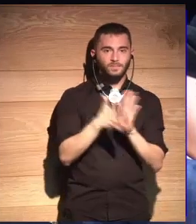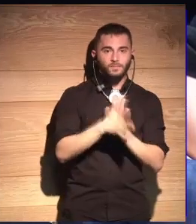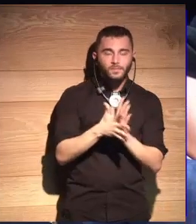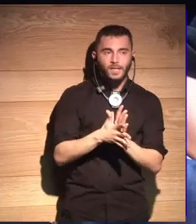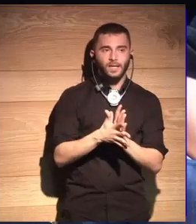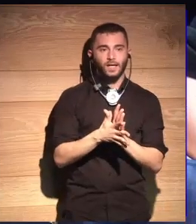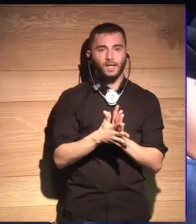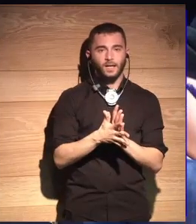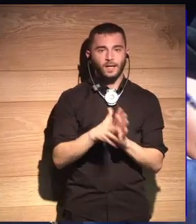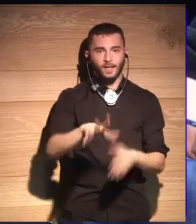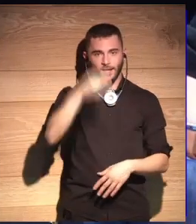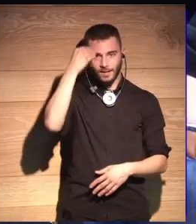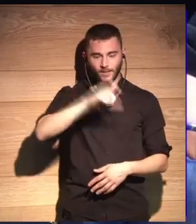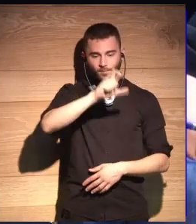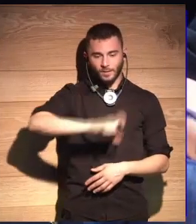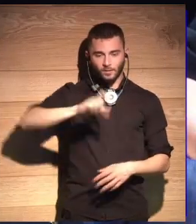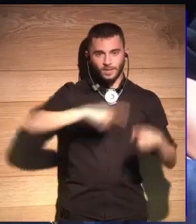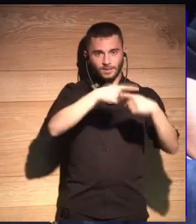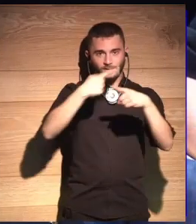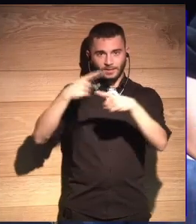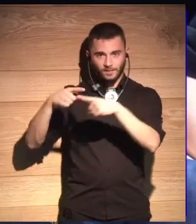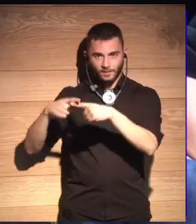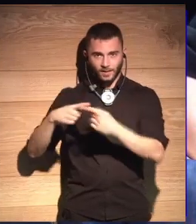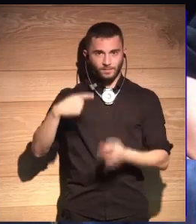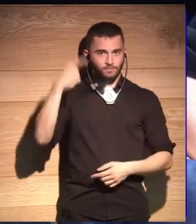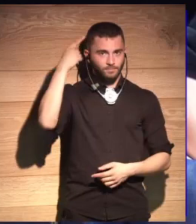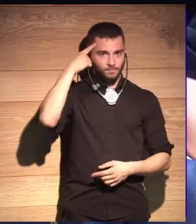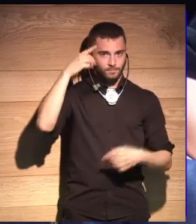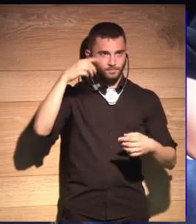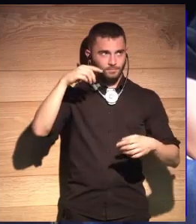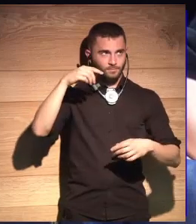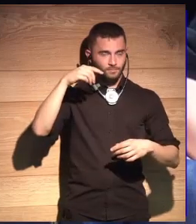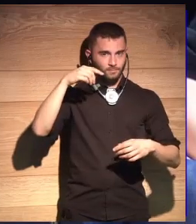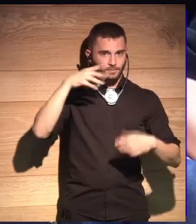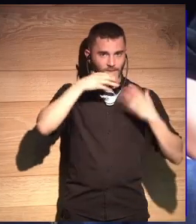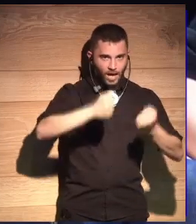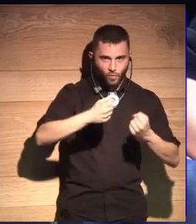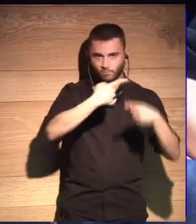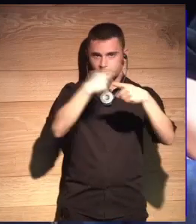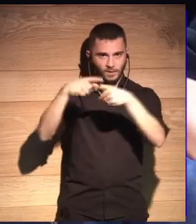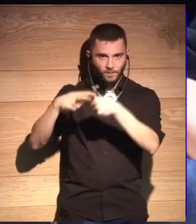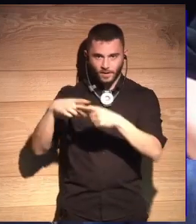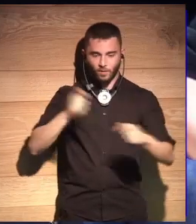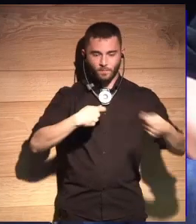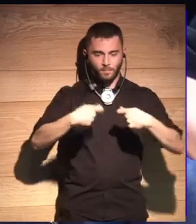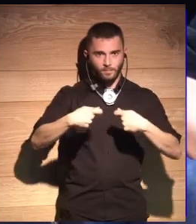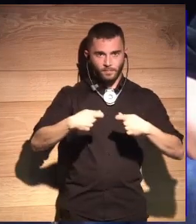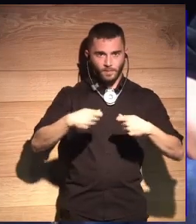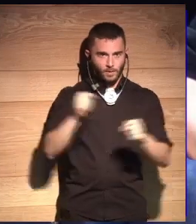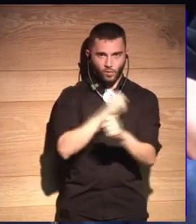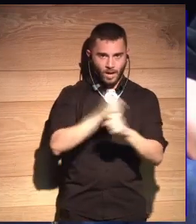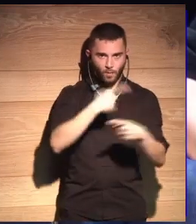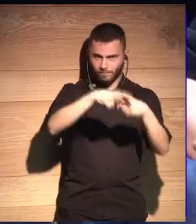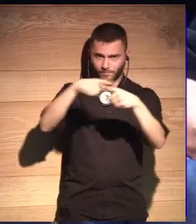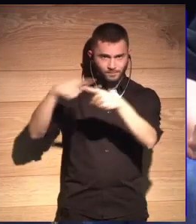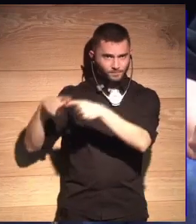health, and in different areas of the labour market. The labour market is viewed radically differently. I